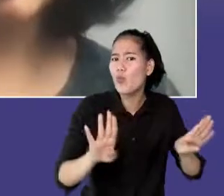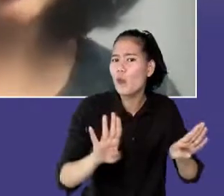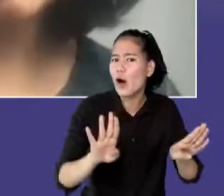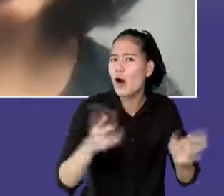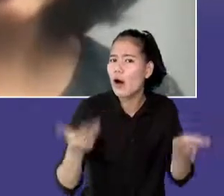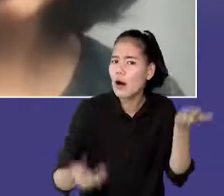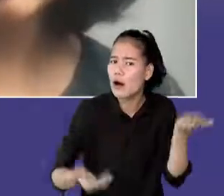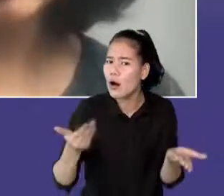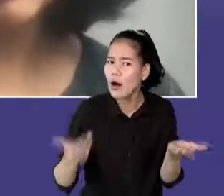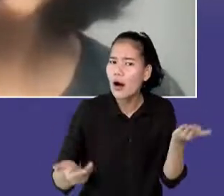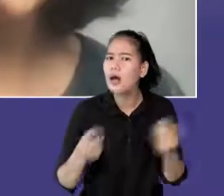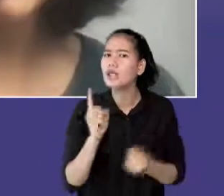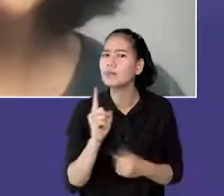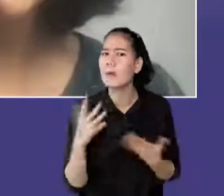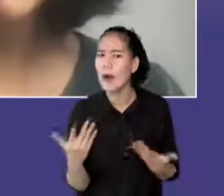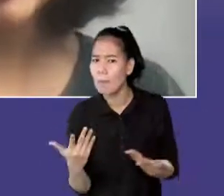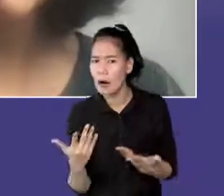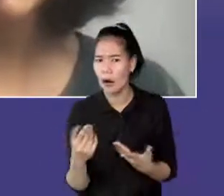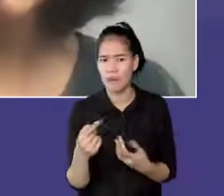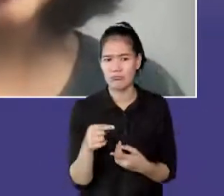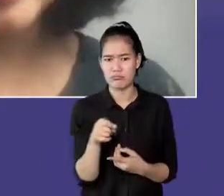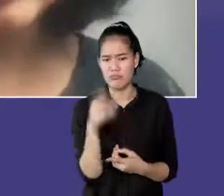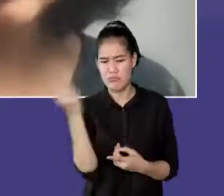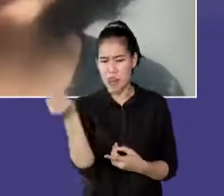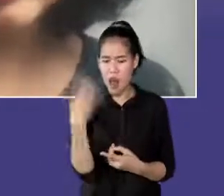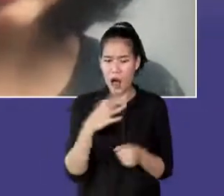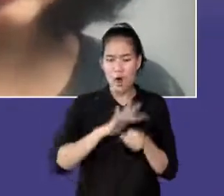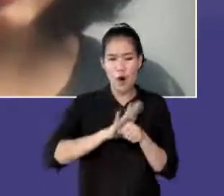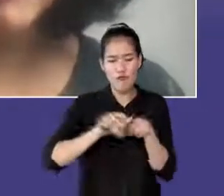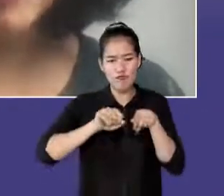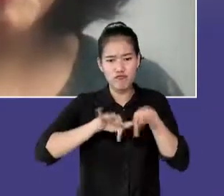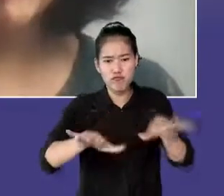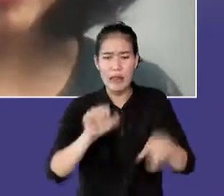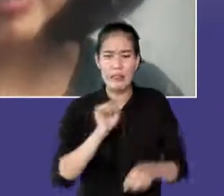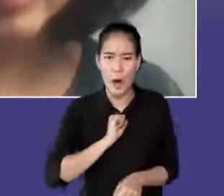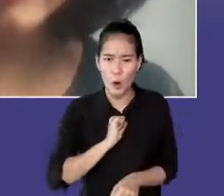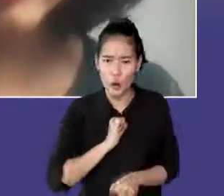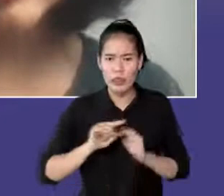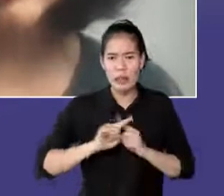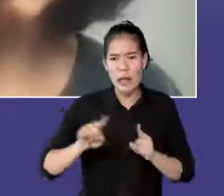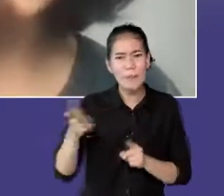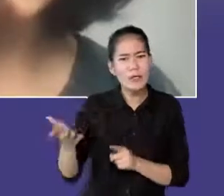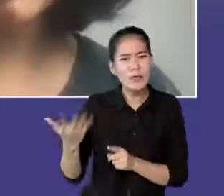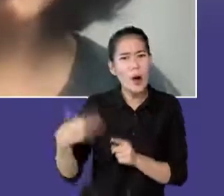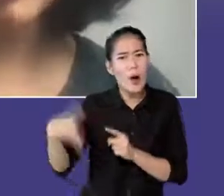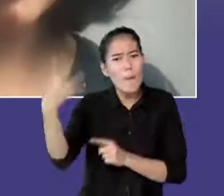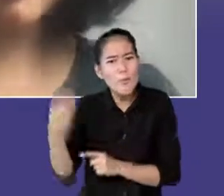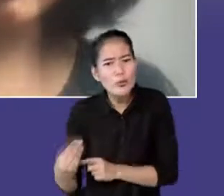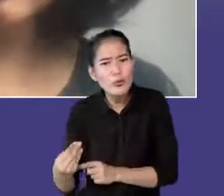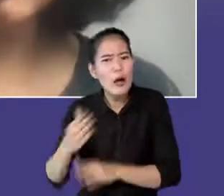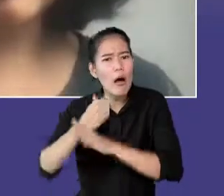the flood and the transmission rate to rise instead from